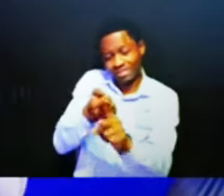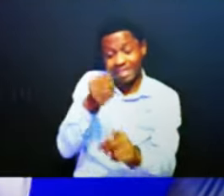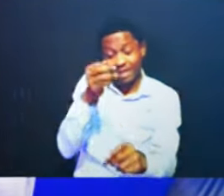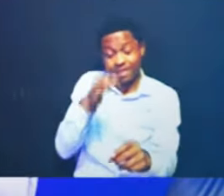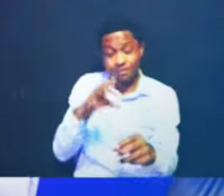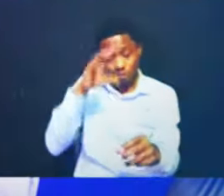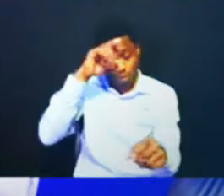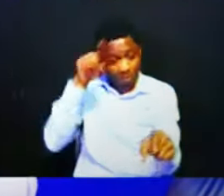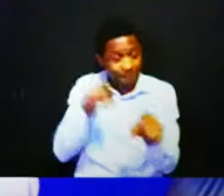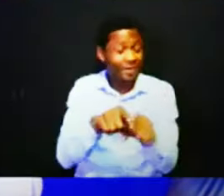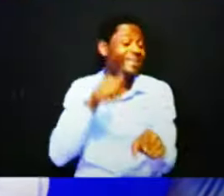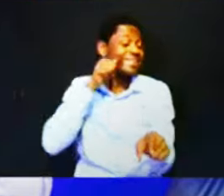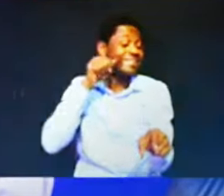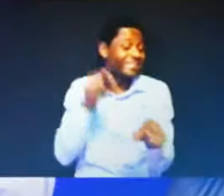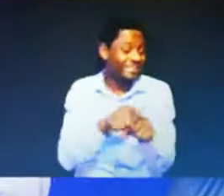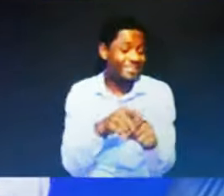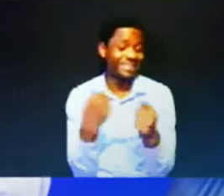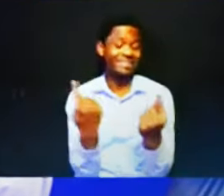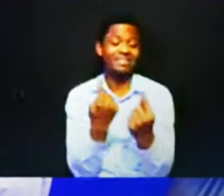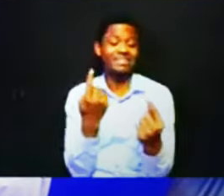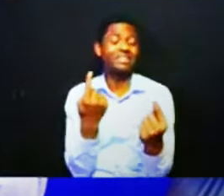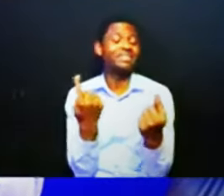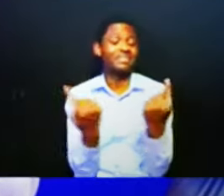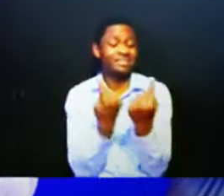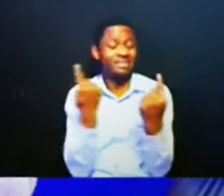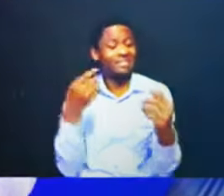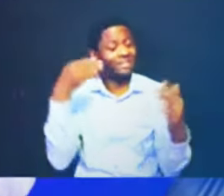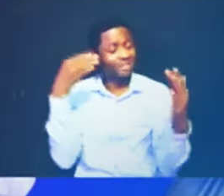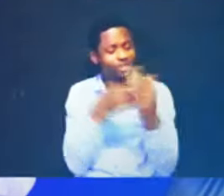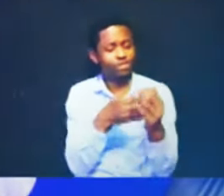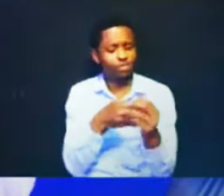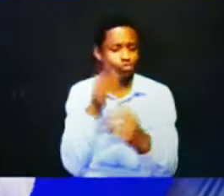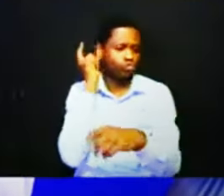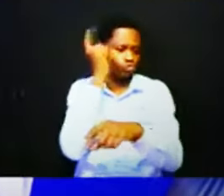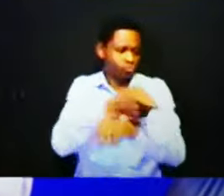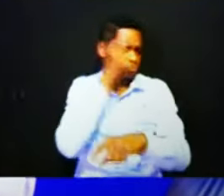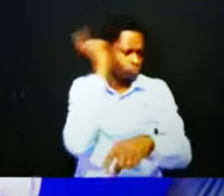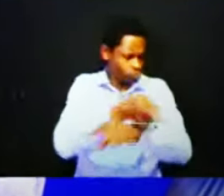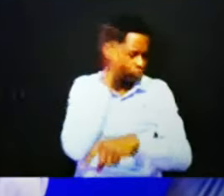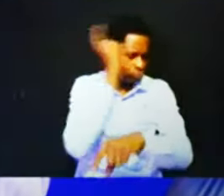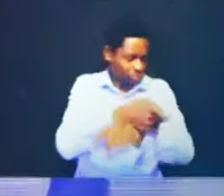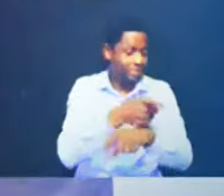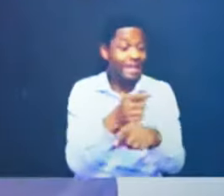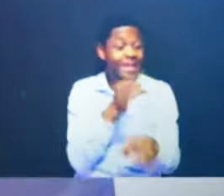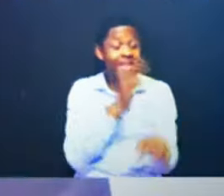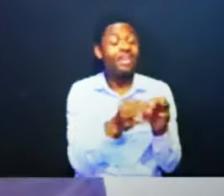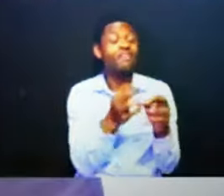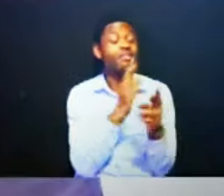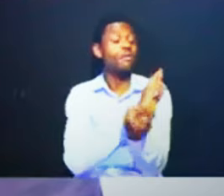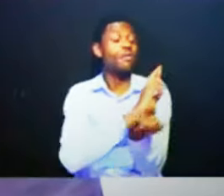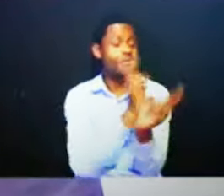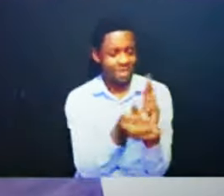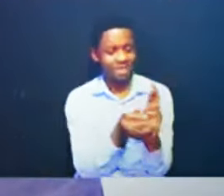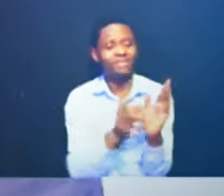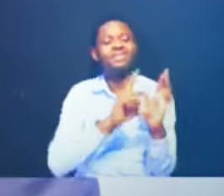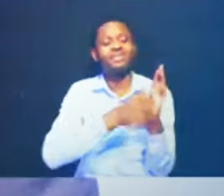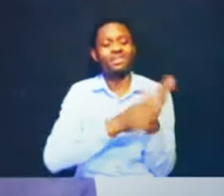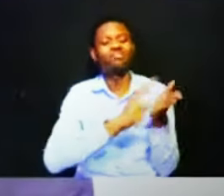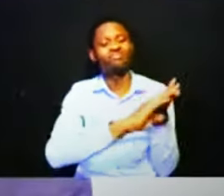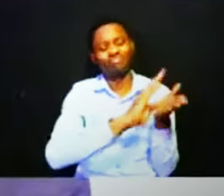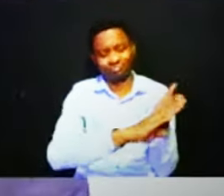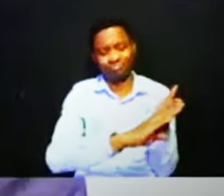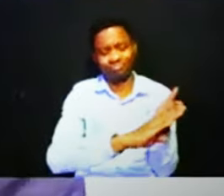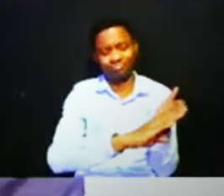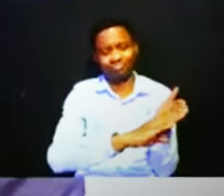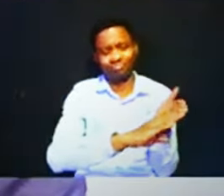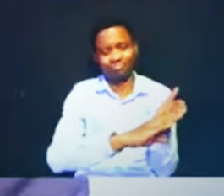or sister sin against you, rebuke them. And if they don't repent, if they do repent, forgive them. Oh,